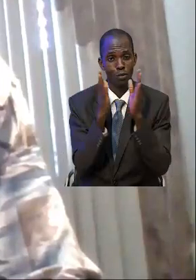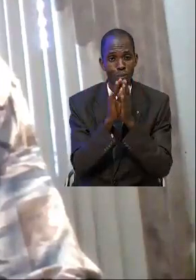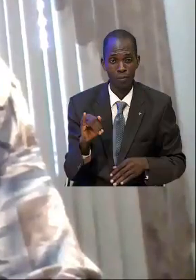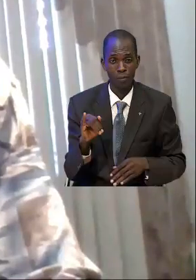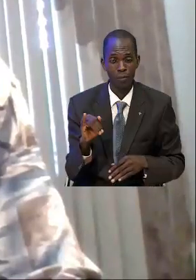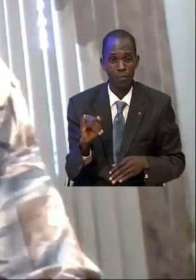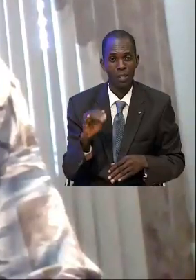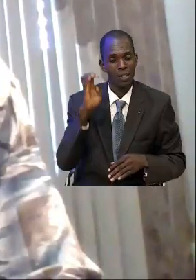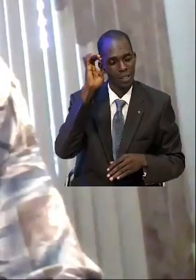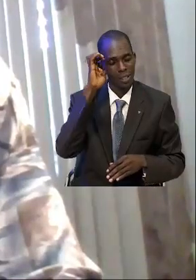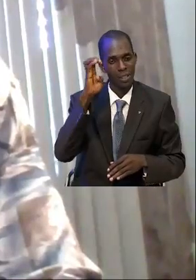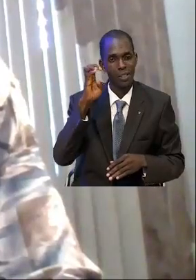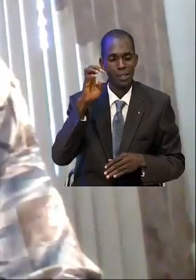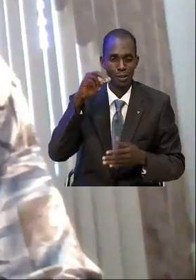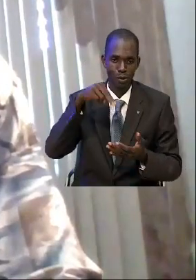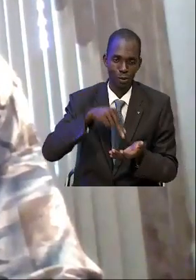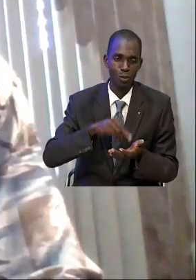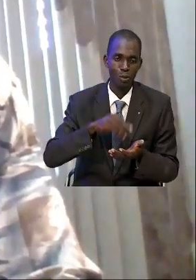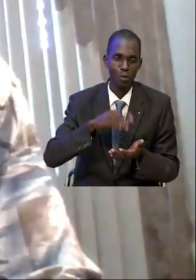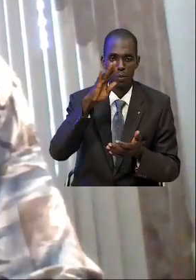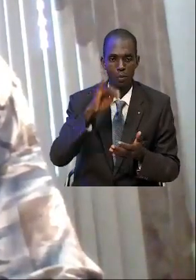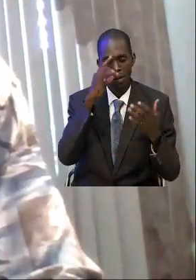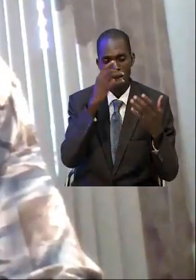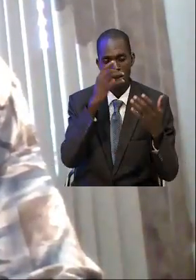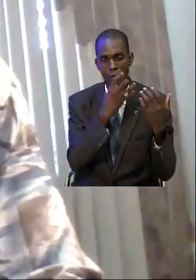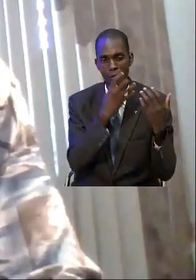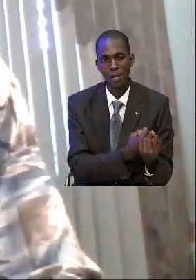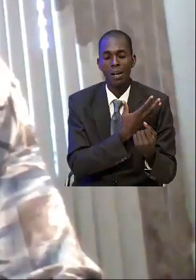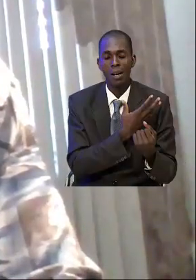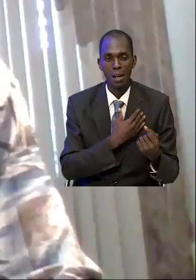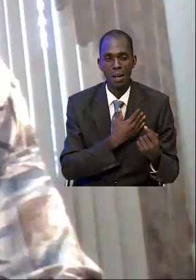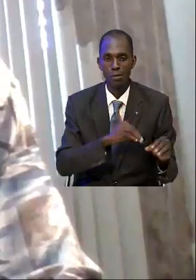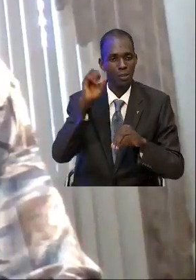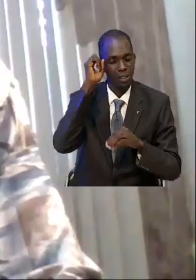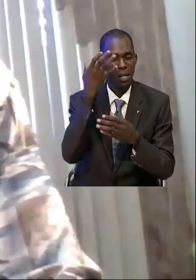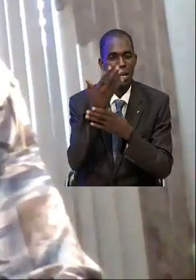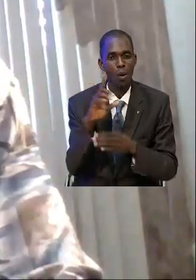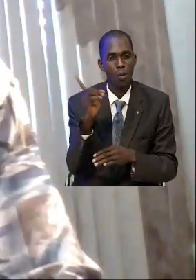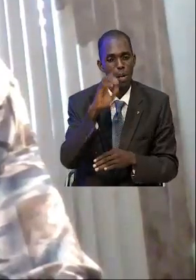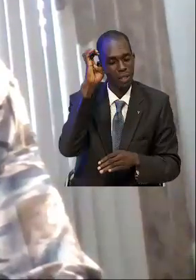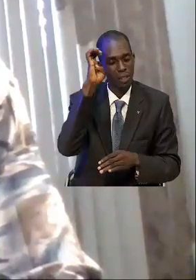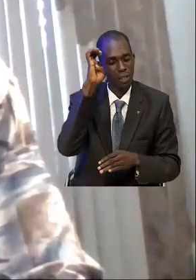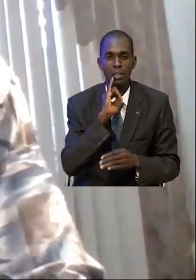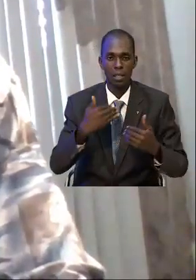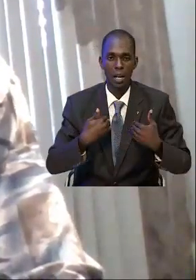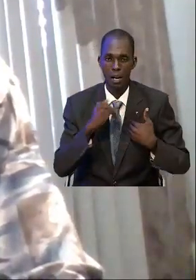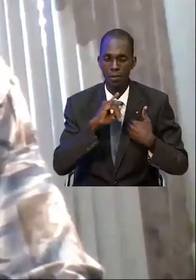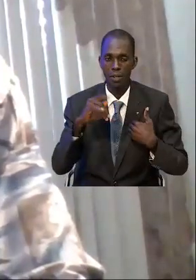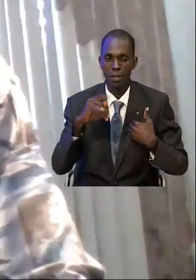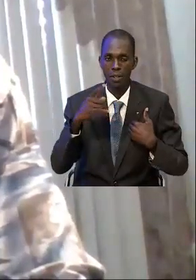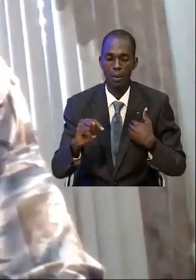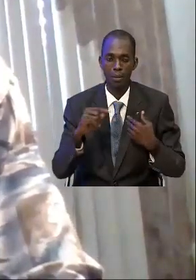our Father in the Lord was praying, and I stood up by faith, and he said, lay your hands on where you